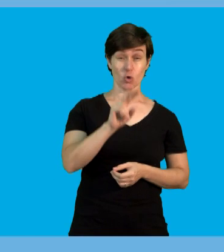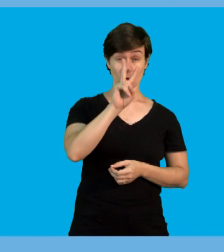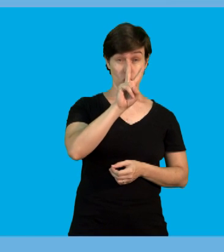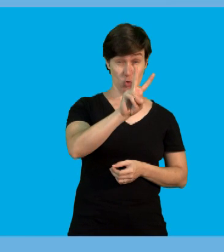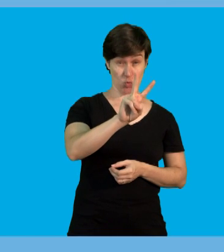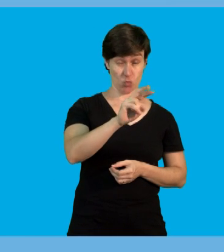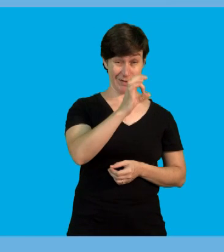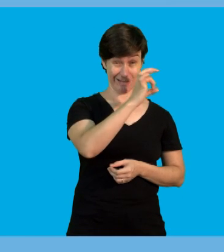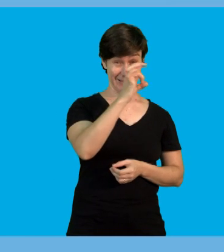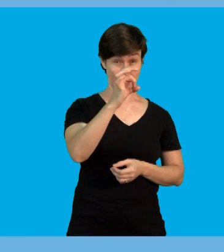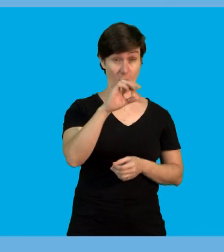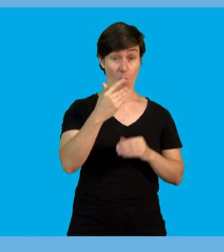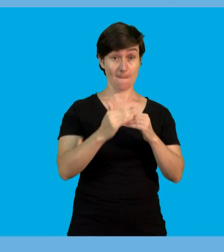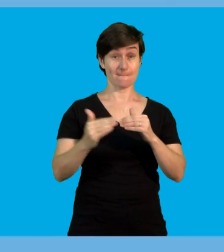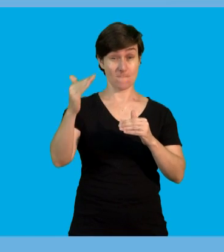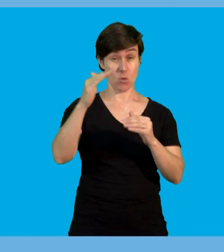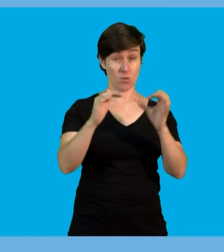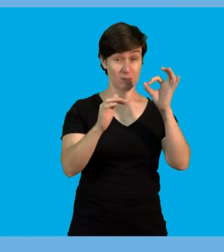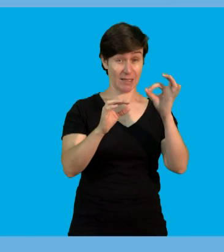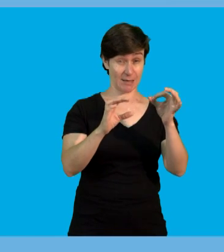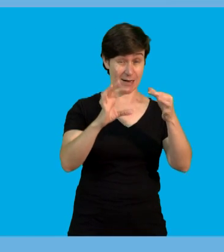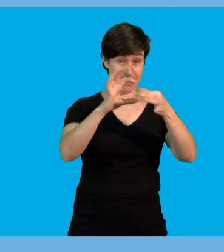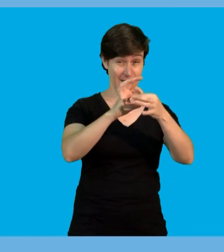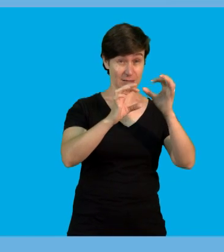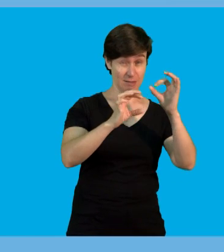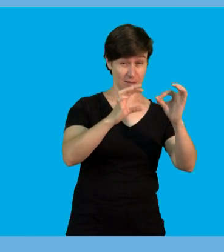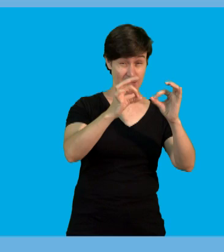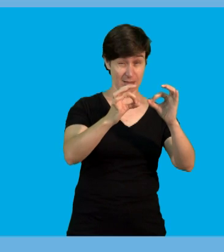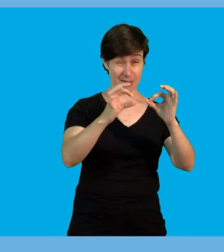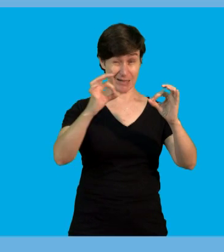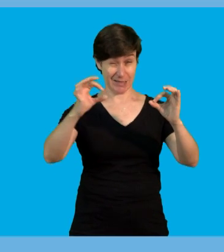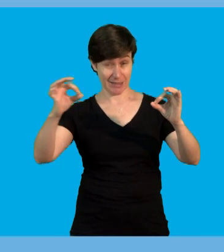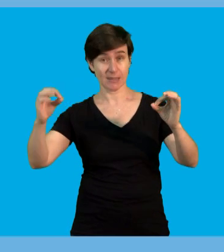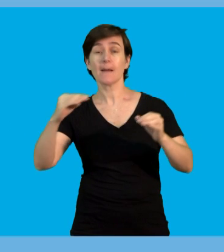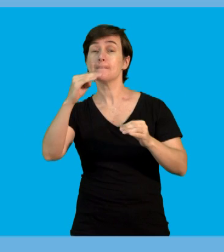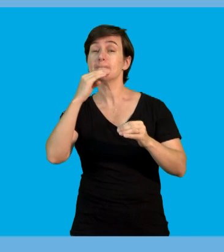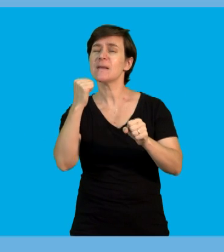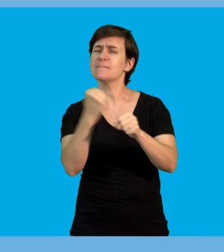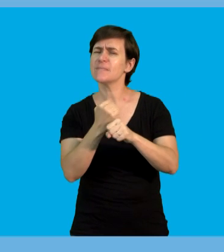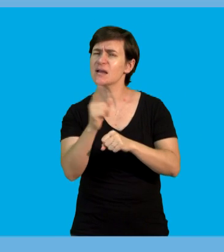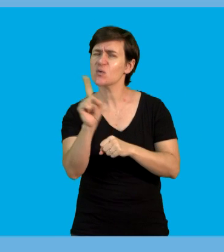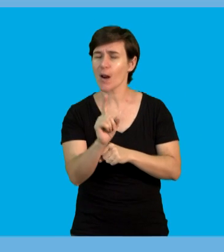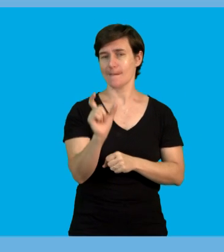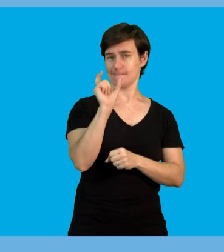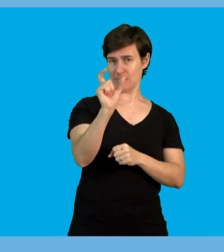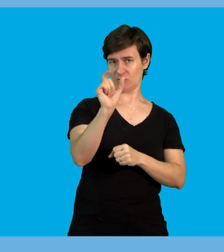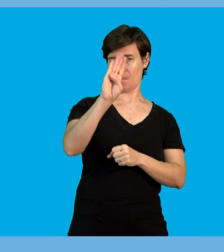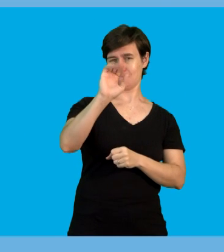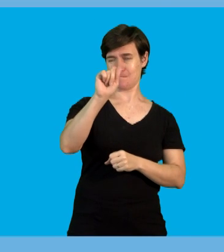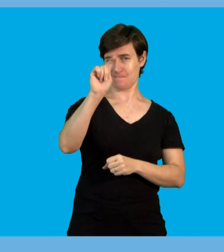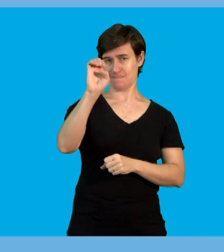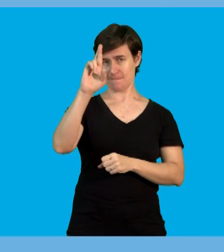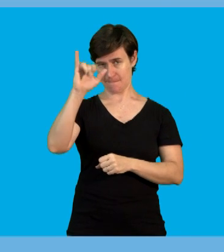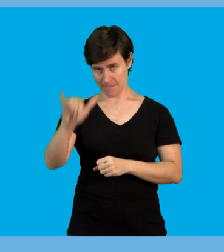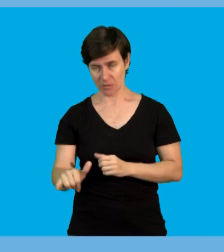more cells are connected in series, they form a battery. As we have said, a group of more than one cell, it is going to be